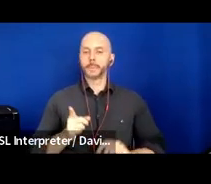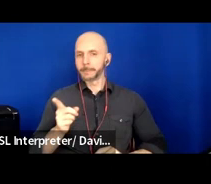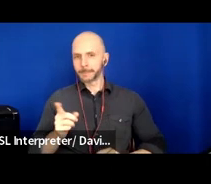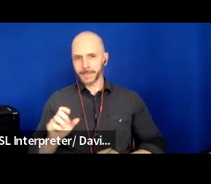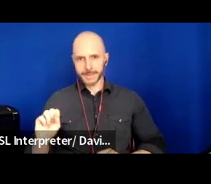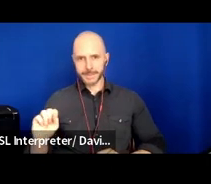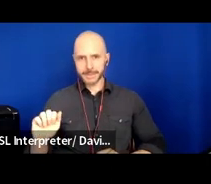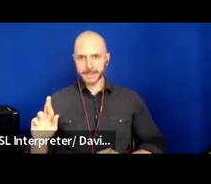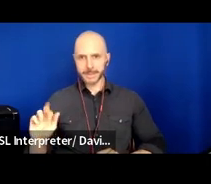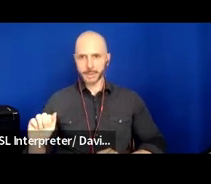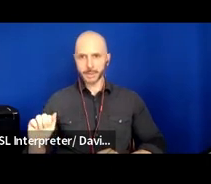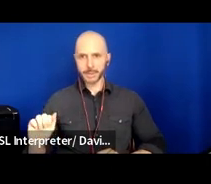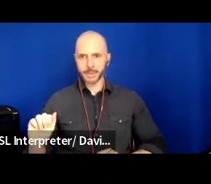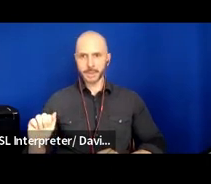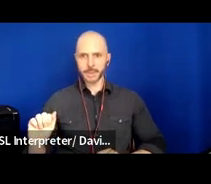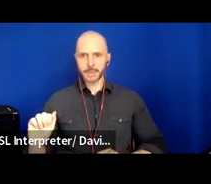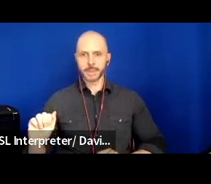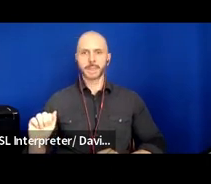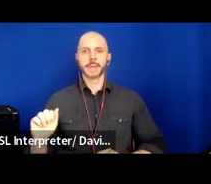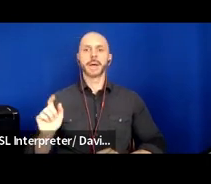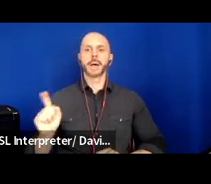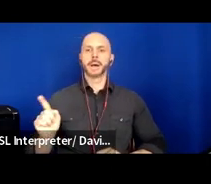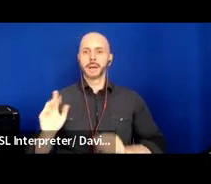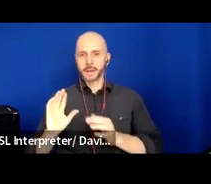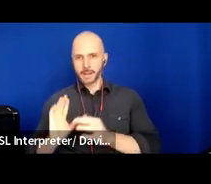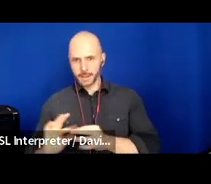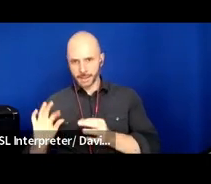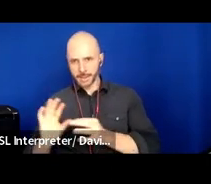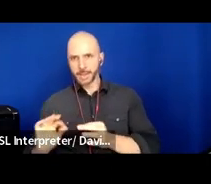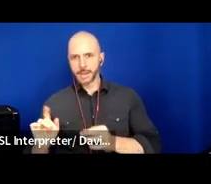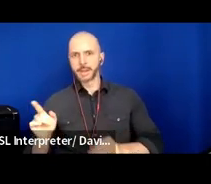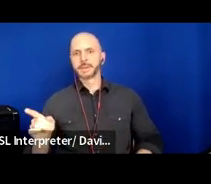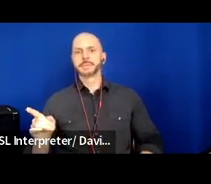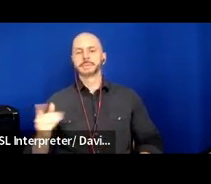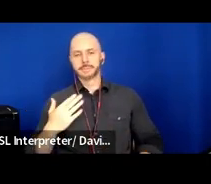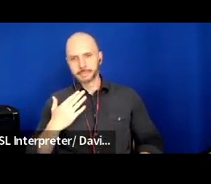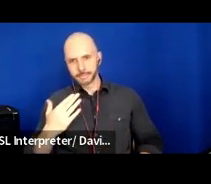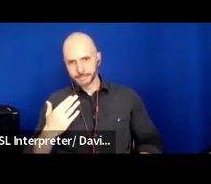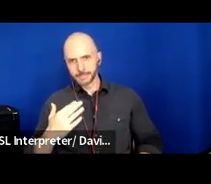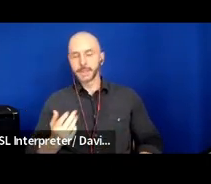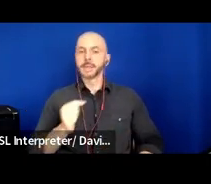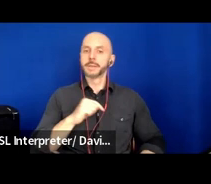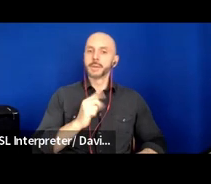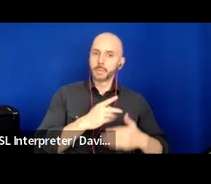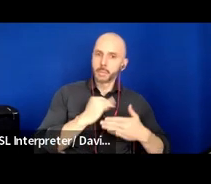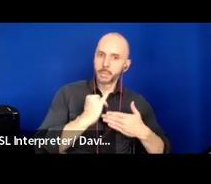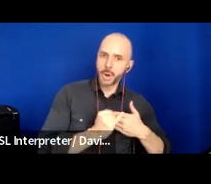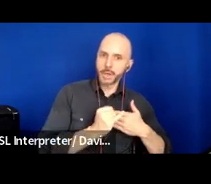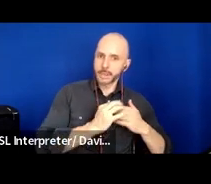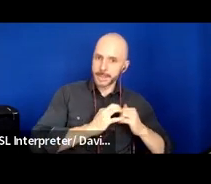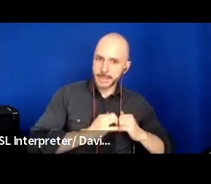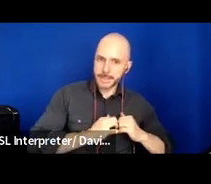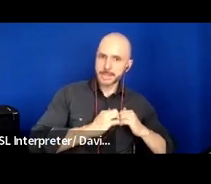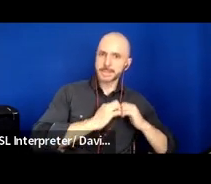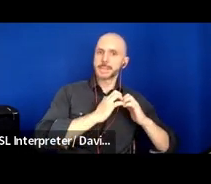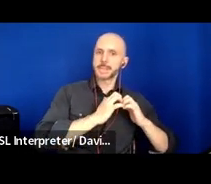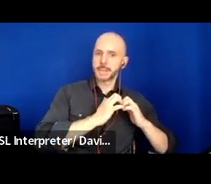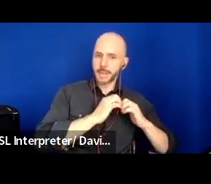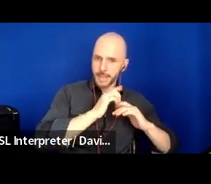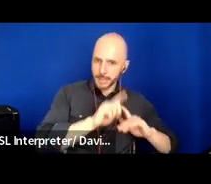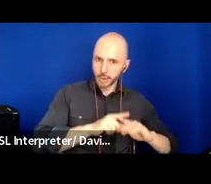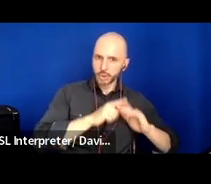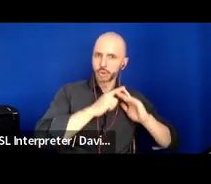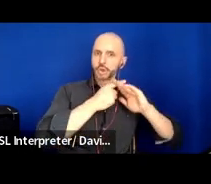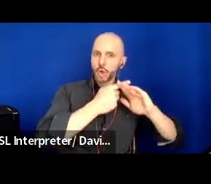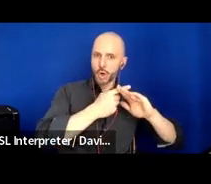that it's really from, that's why I was saying, even from the get-go of preparing to do a project and thinking it through, it's really, you know, because yes,